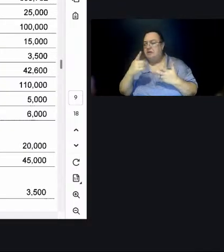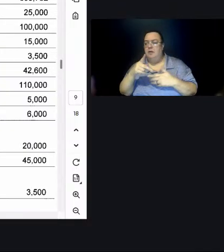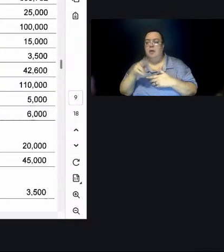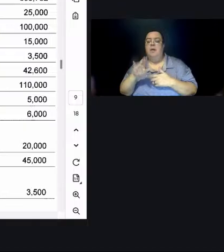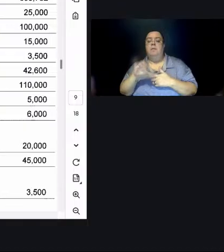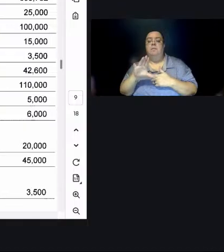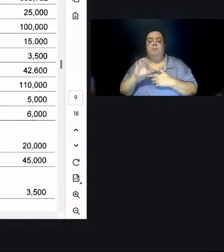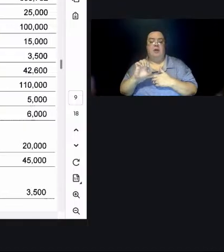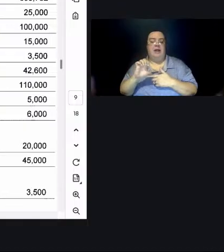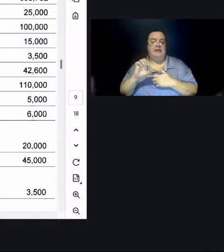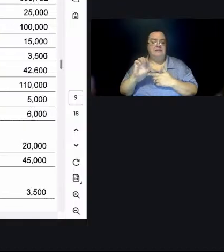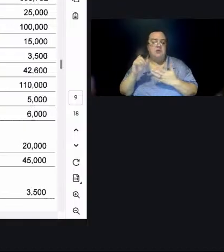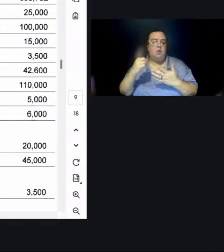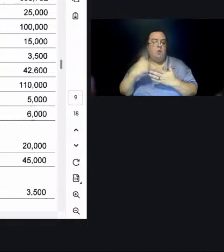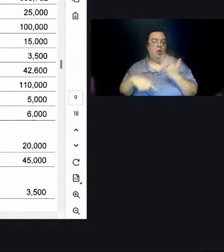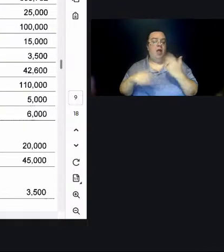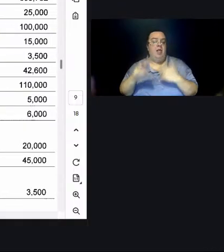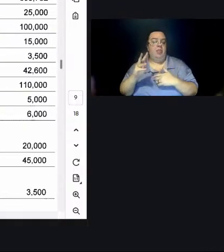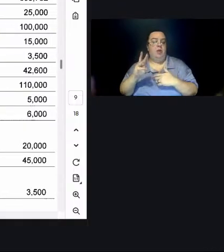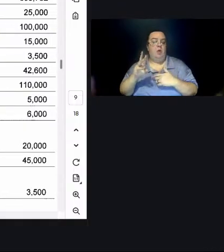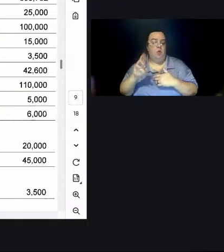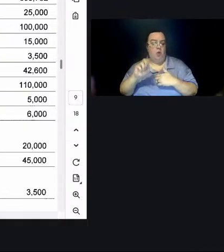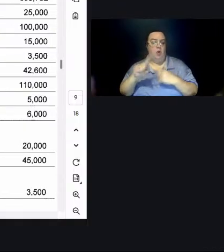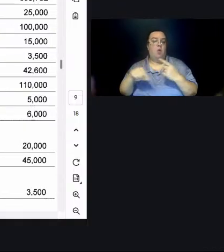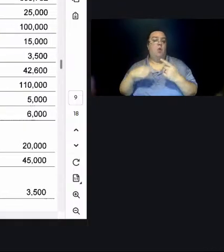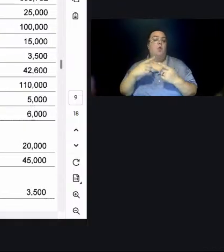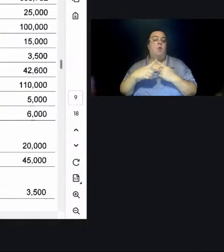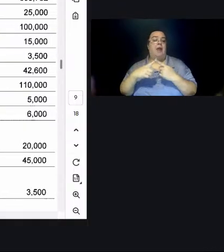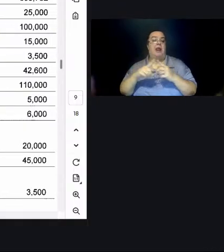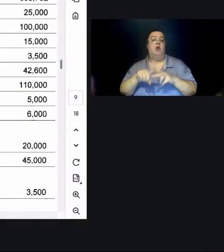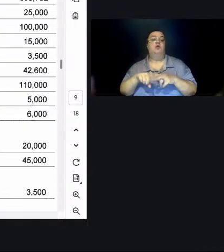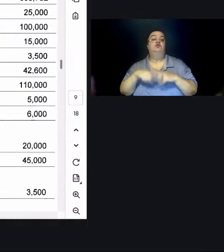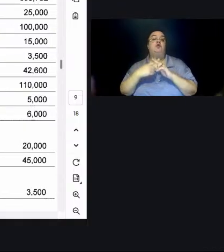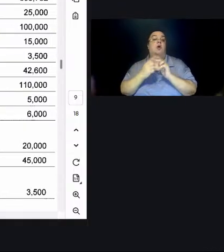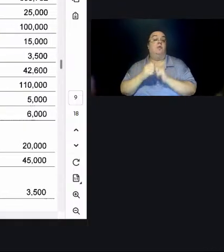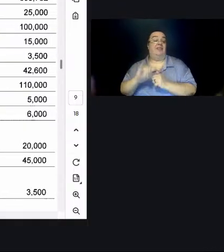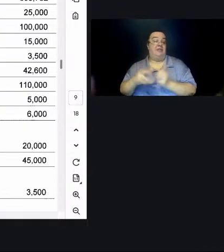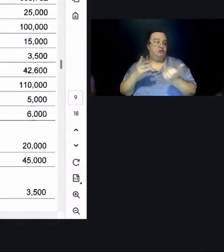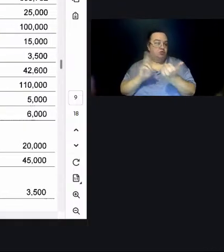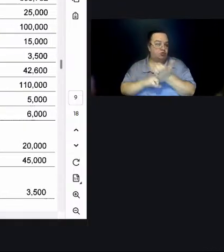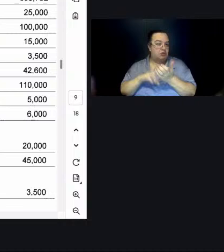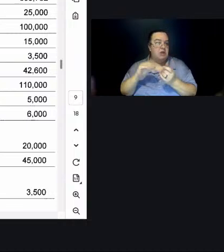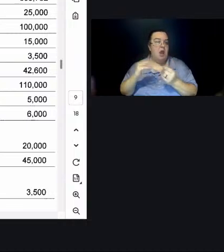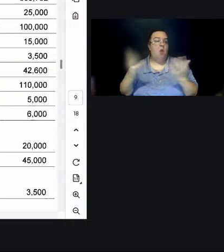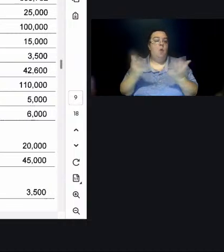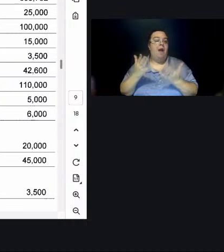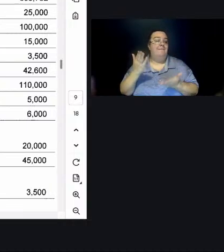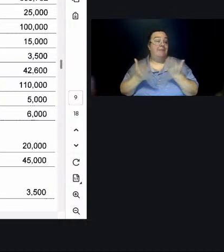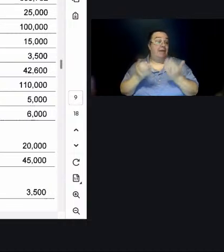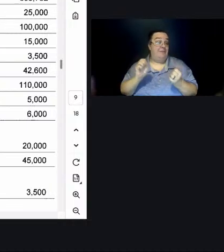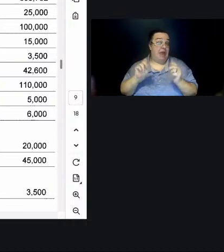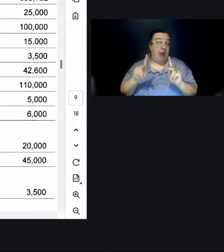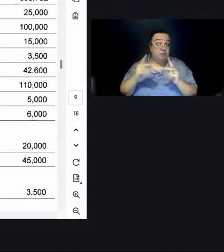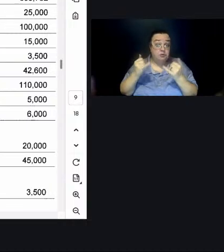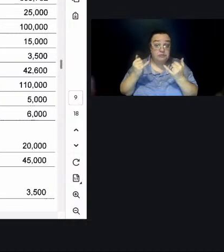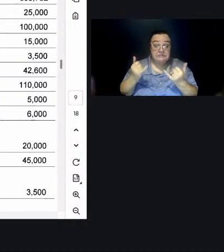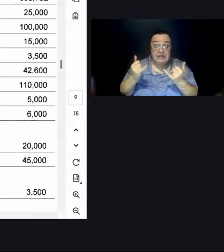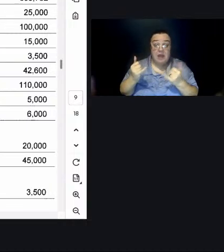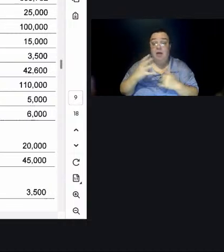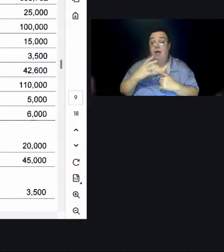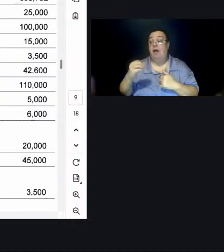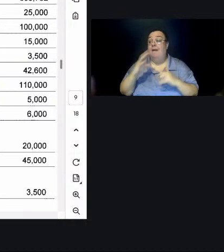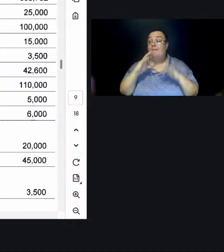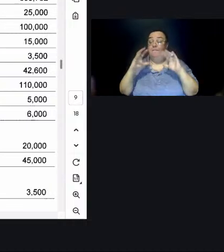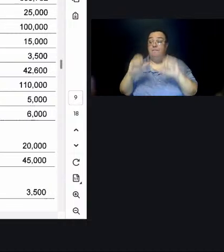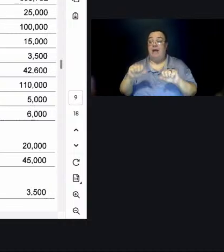what they were when these contracts were entered into, and what might be opportunities now and possibilities of